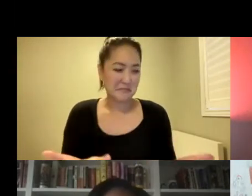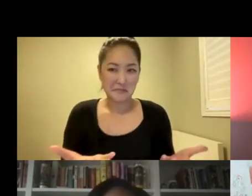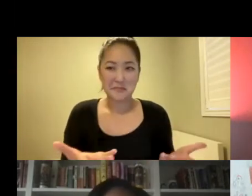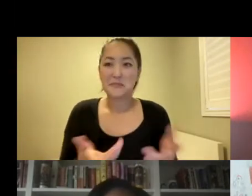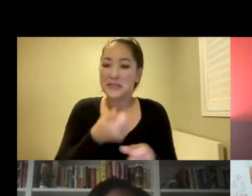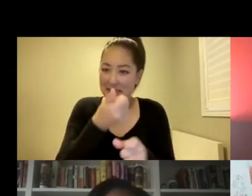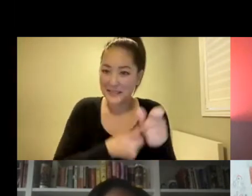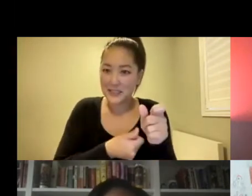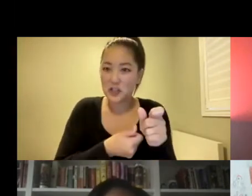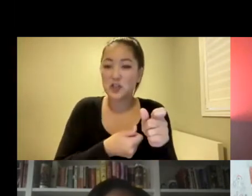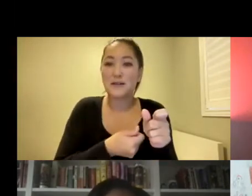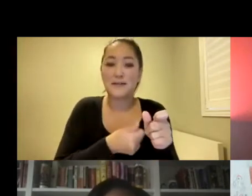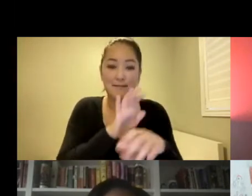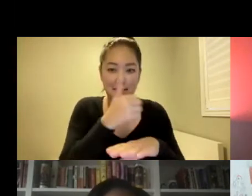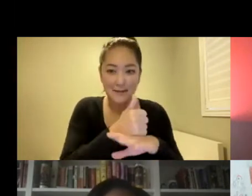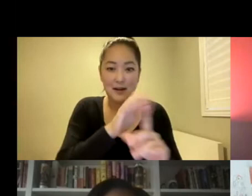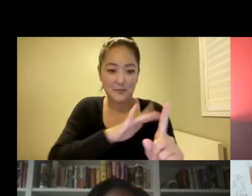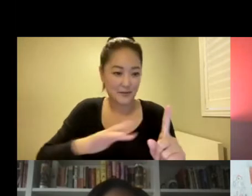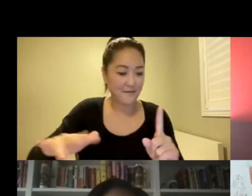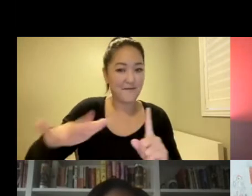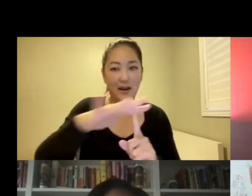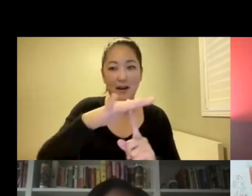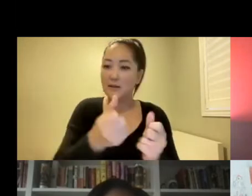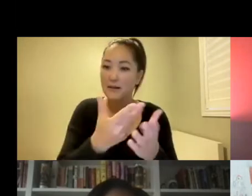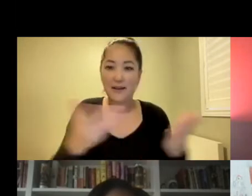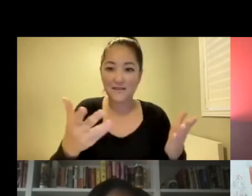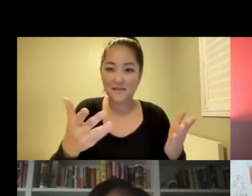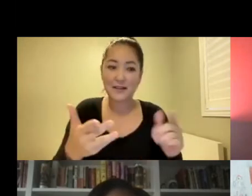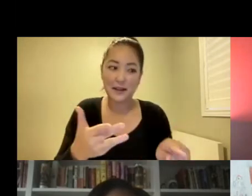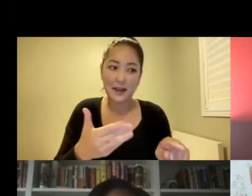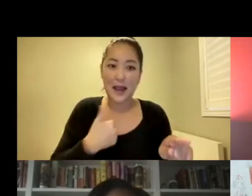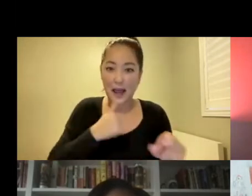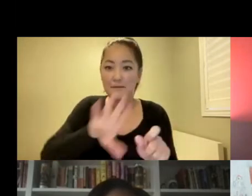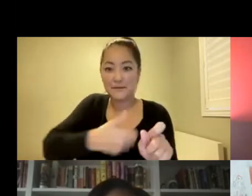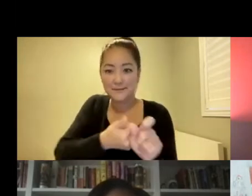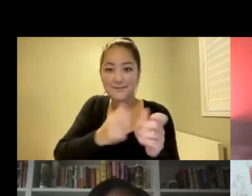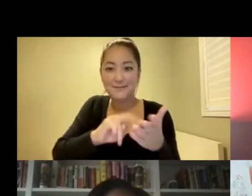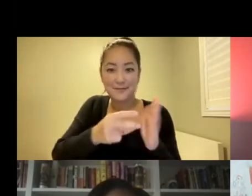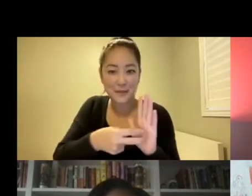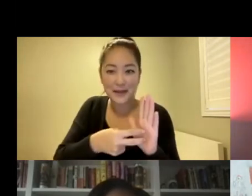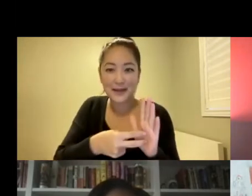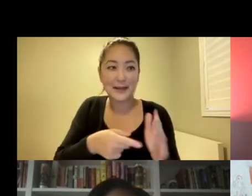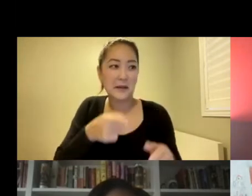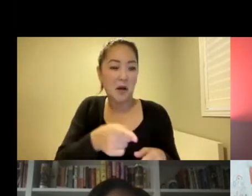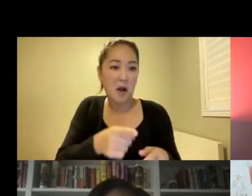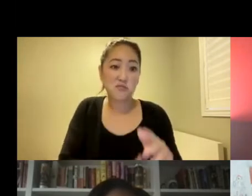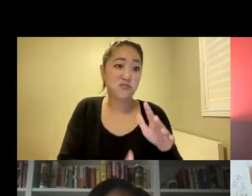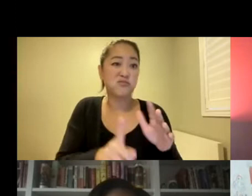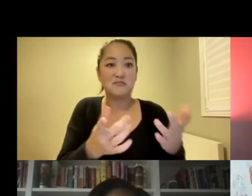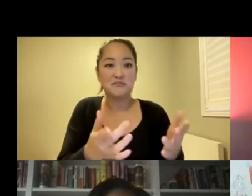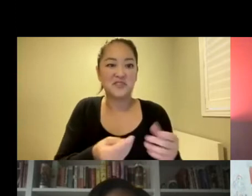every setting, environment, everything is intentional. Nothing is by accident. And